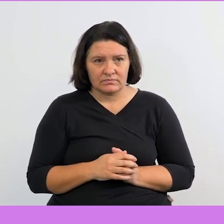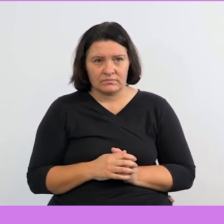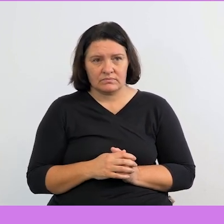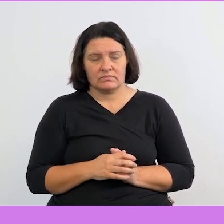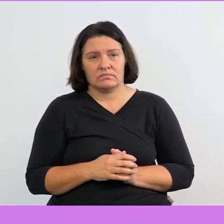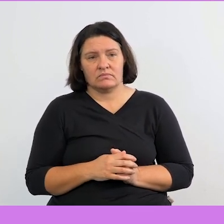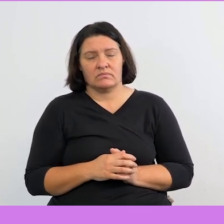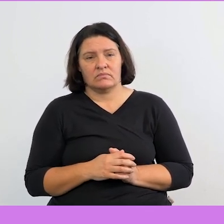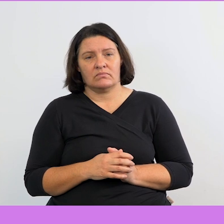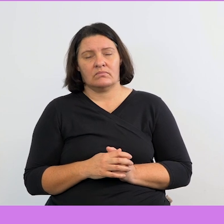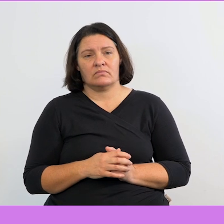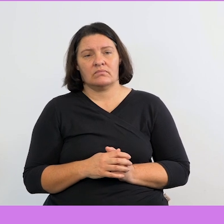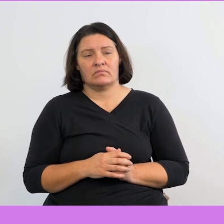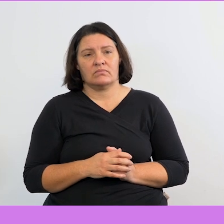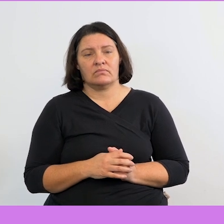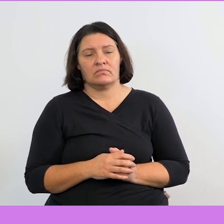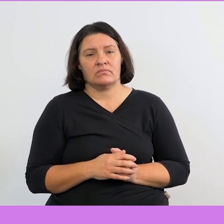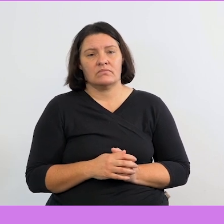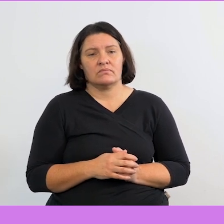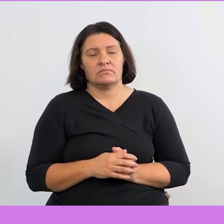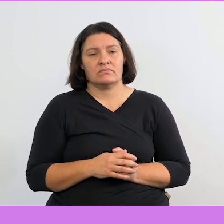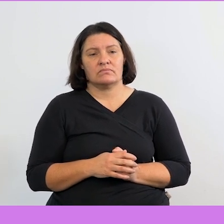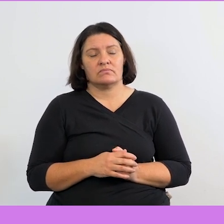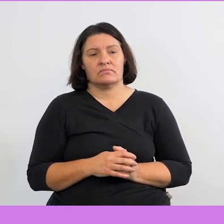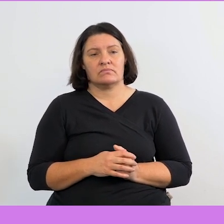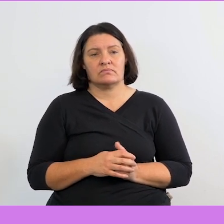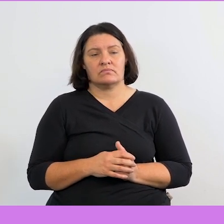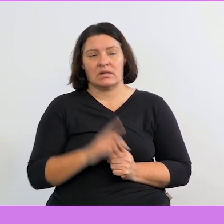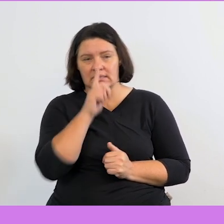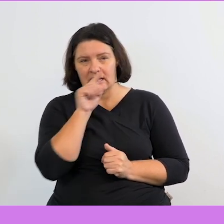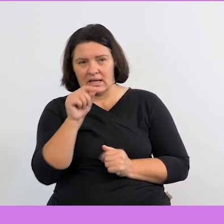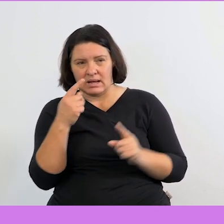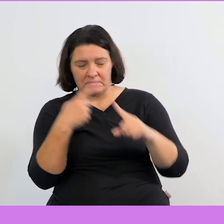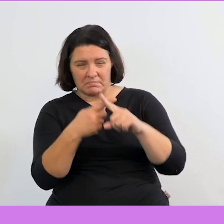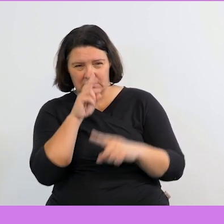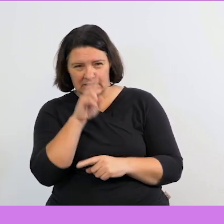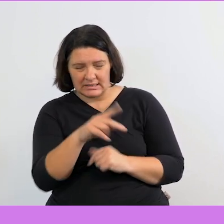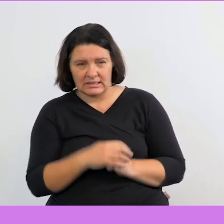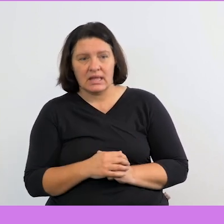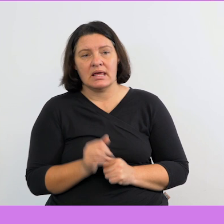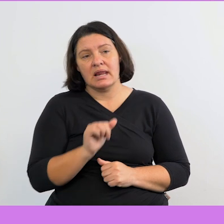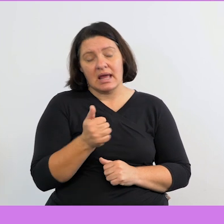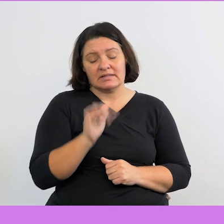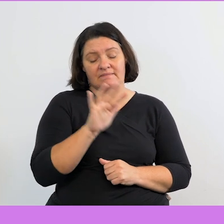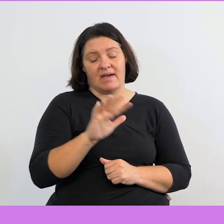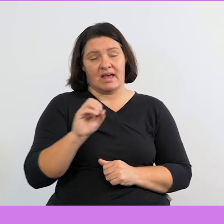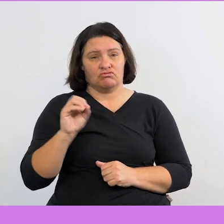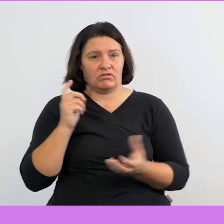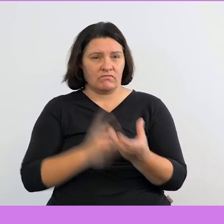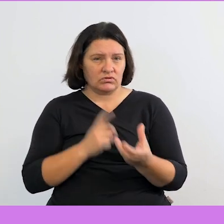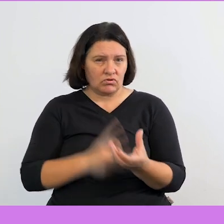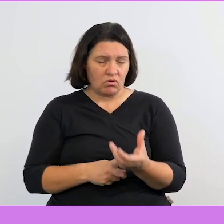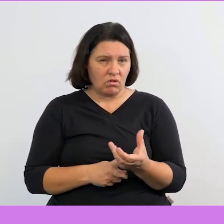All right, so let's quickly find the correct point there. It's here. Can you see where they intersect? Then next one is